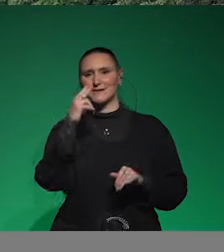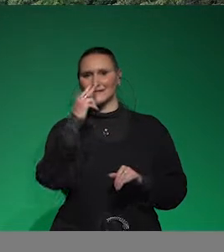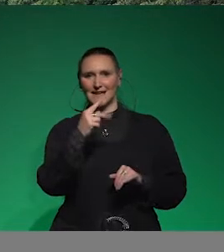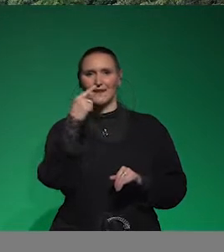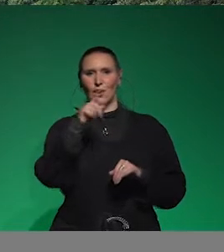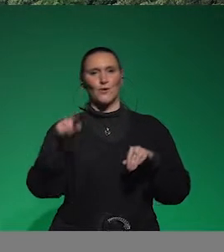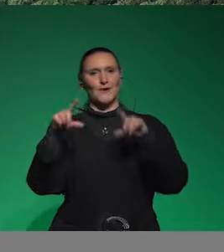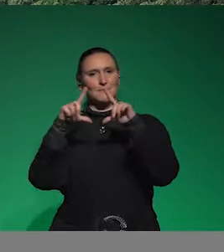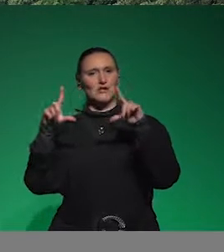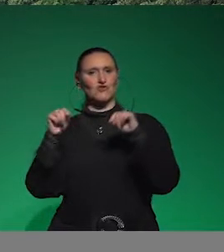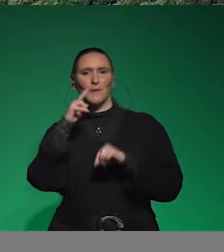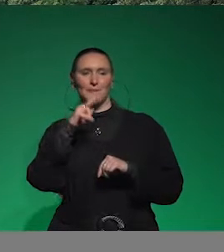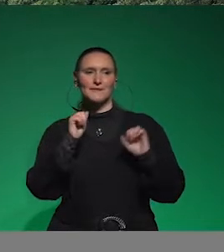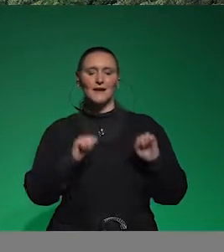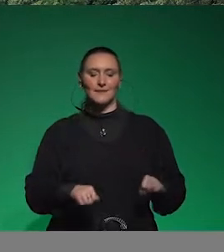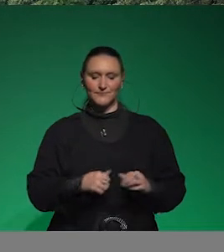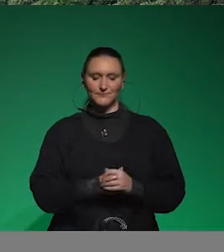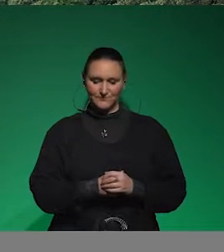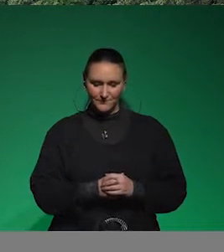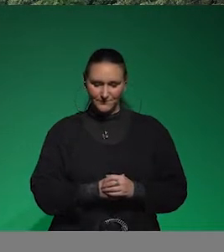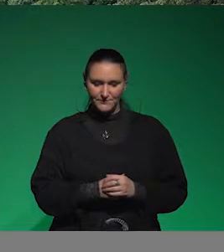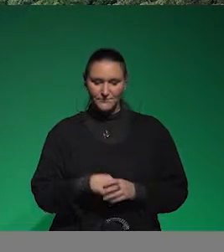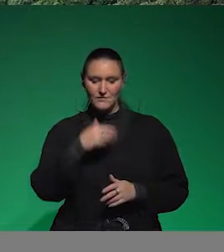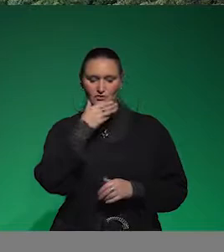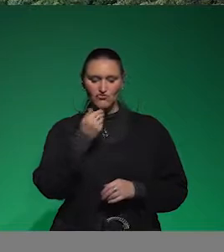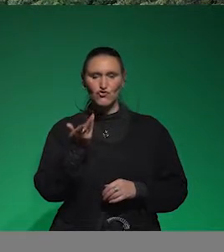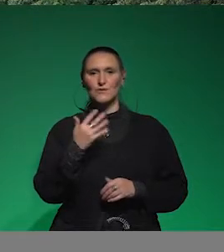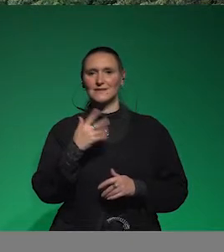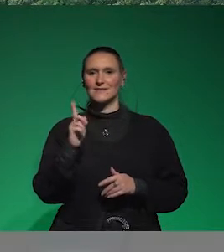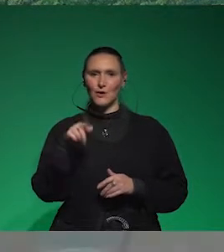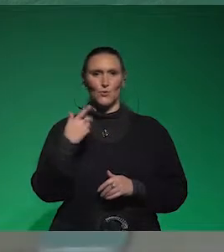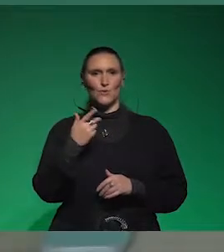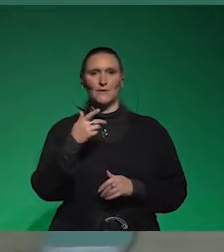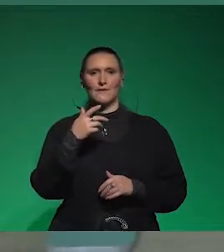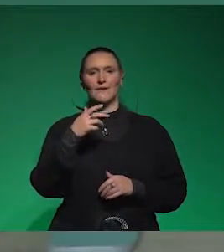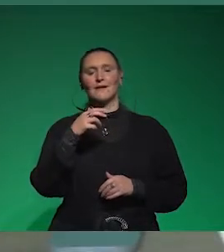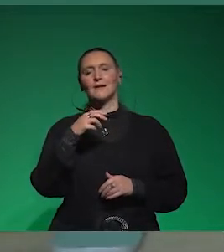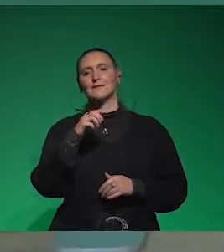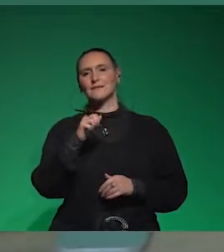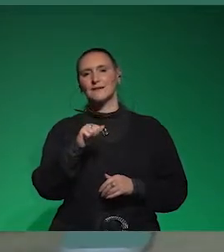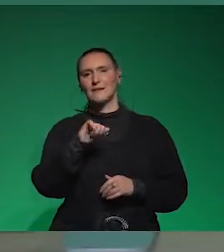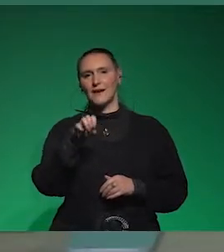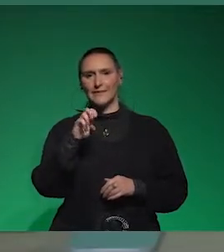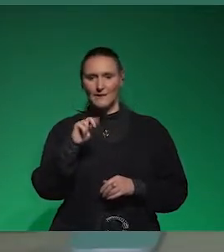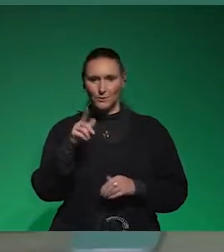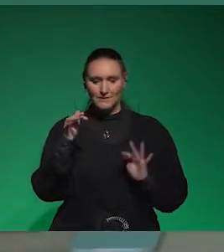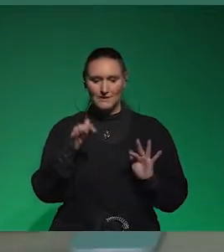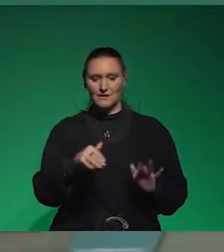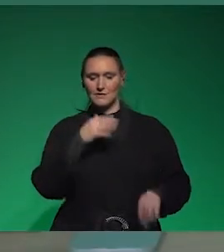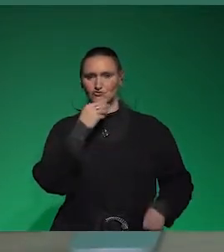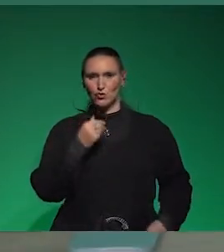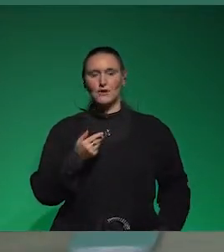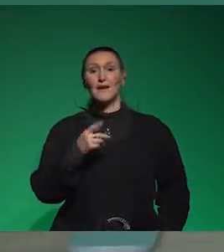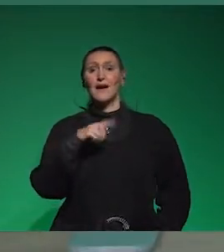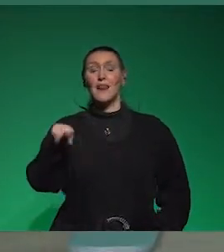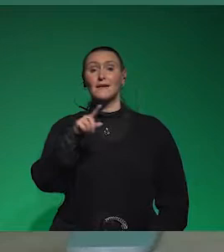screen. Hi, Arjen. Nice to have you with us as well. All of the named